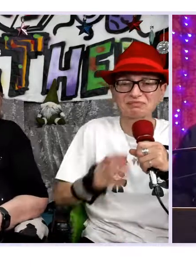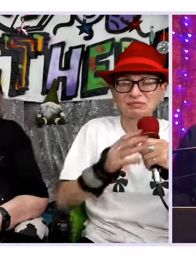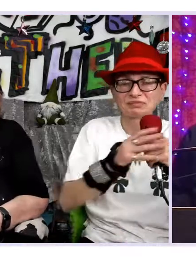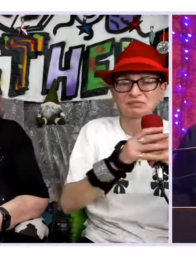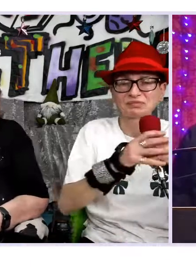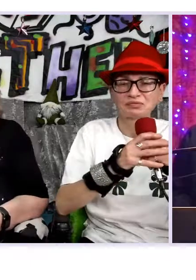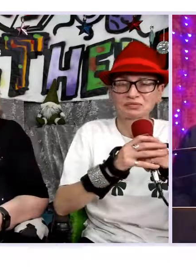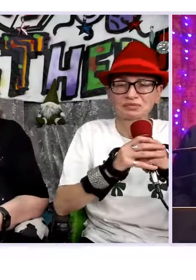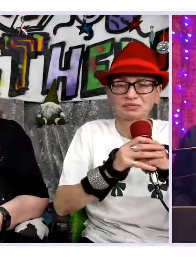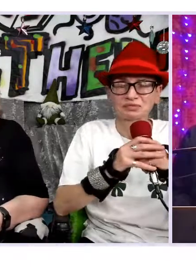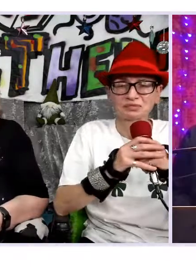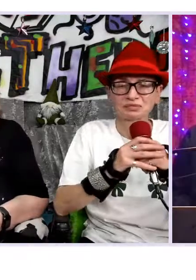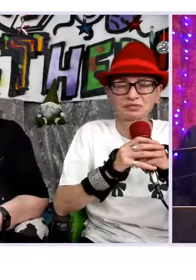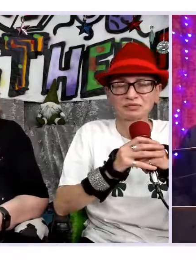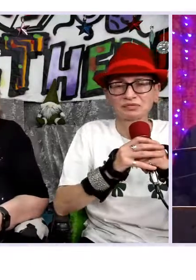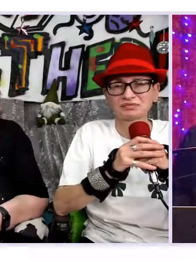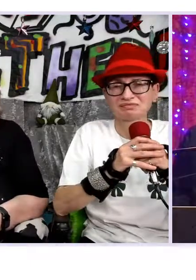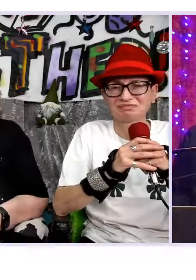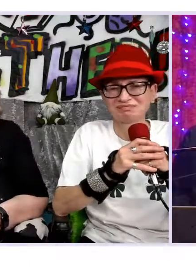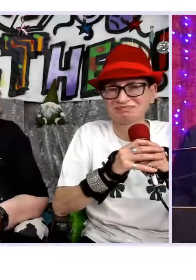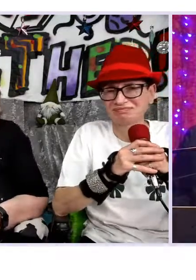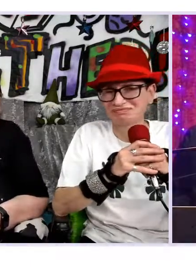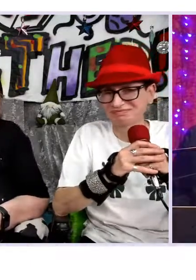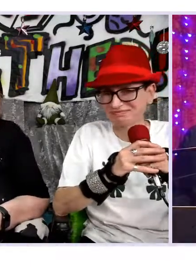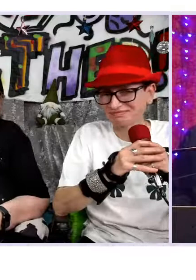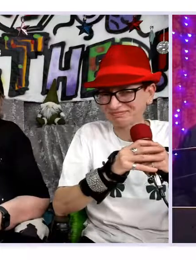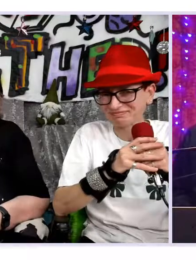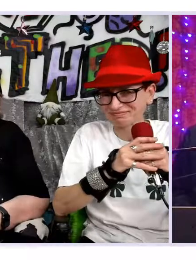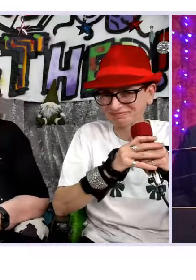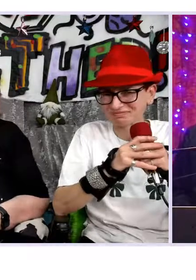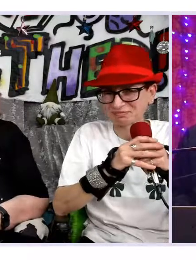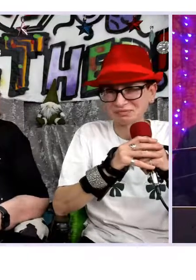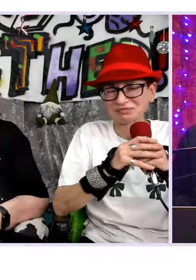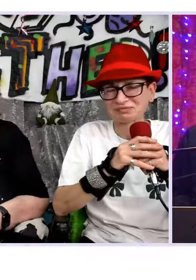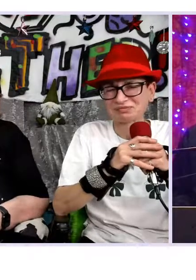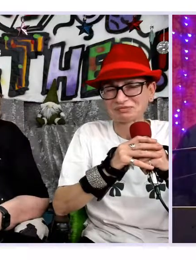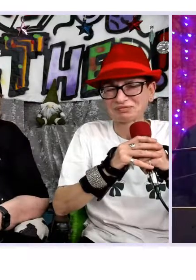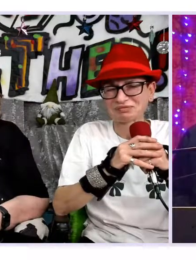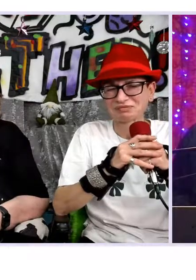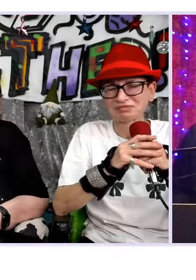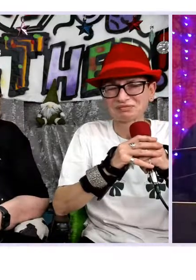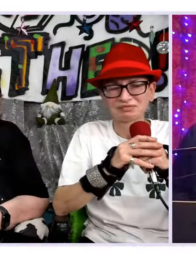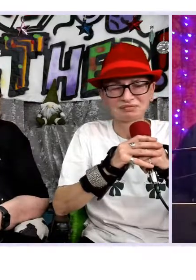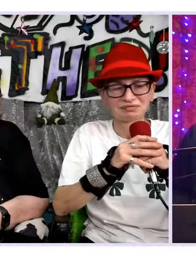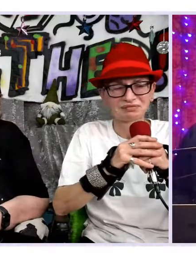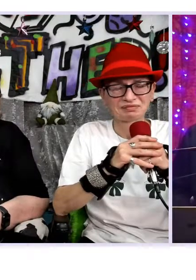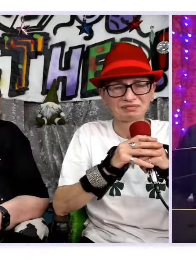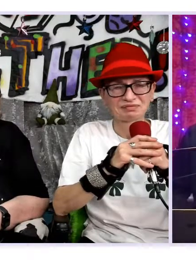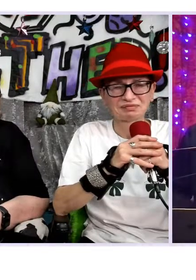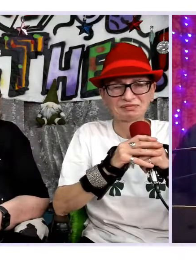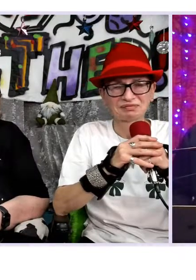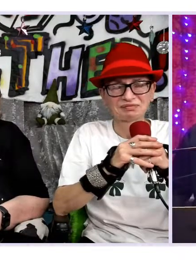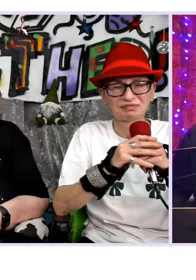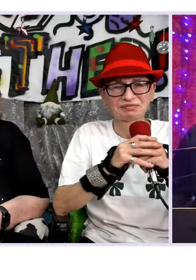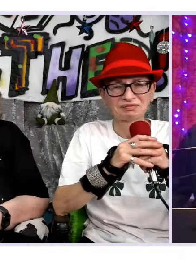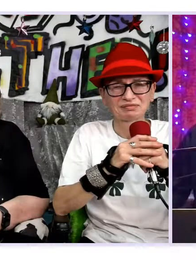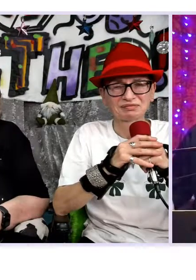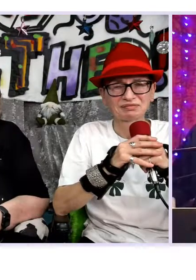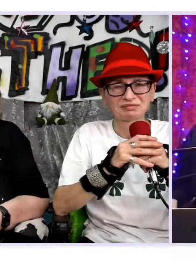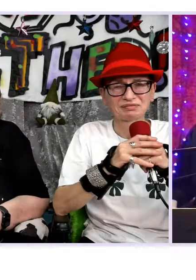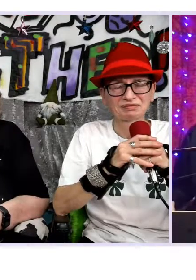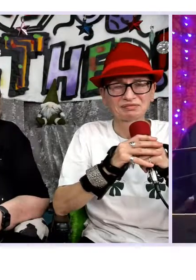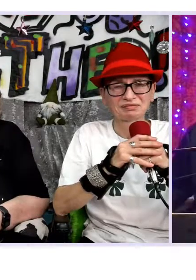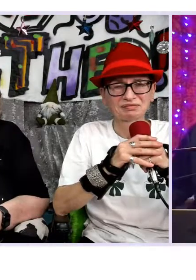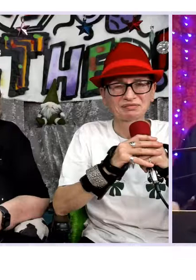So we'll start with. Yeah. It worked. We'll start with gaming this week.